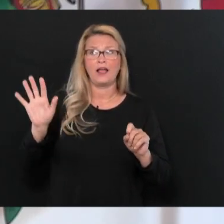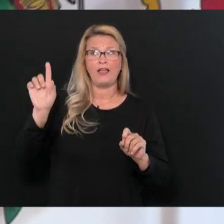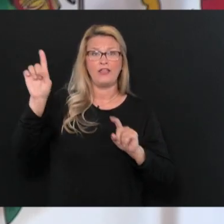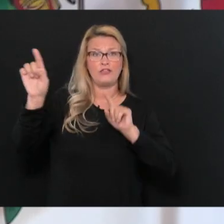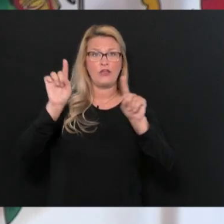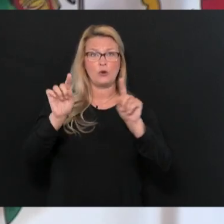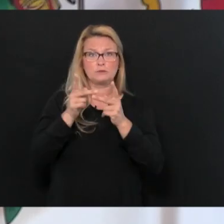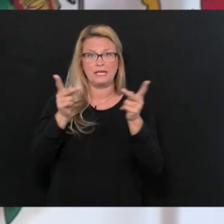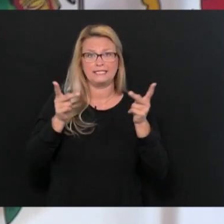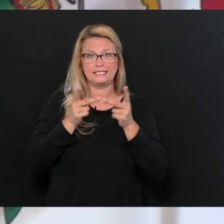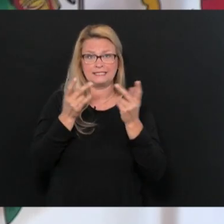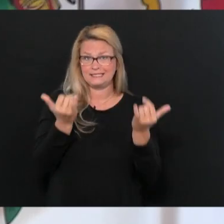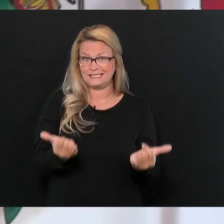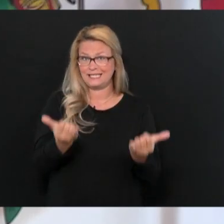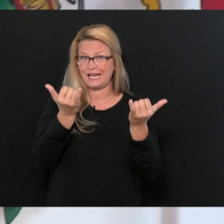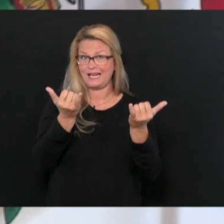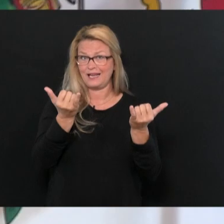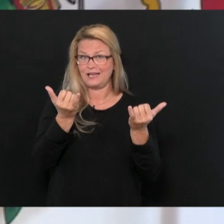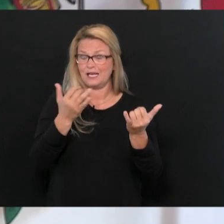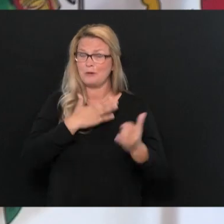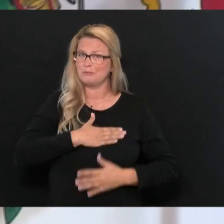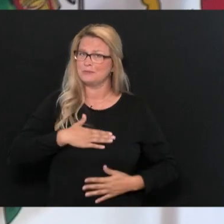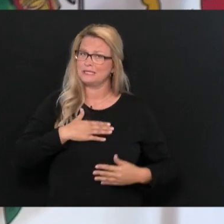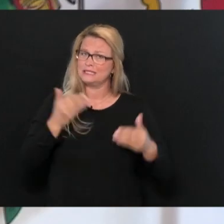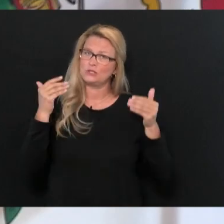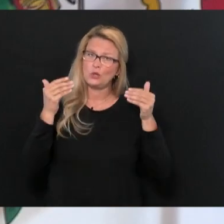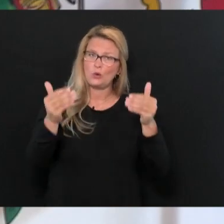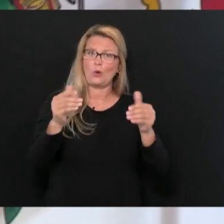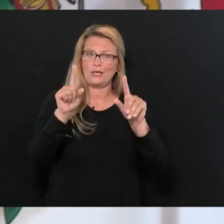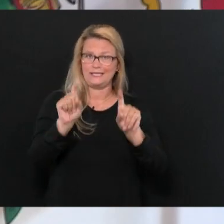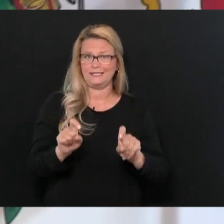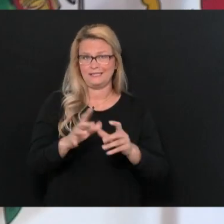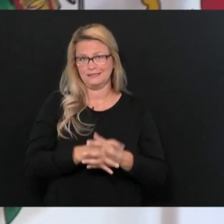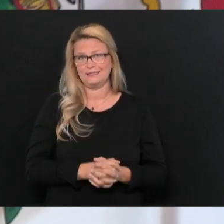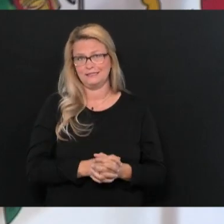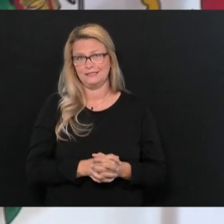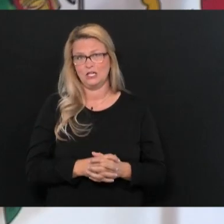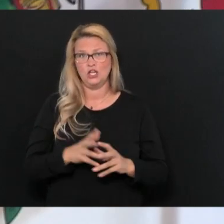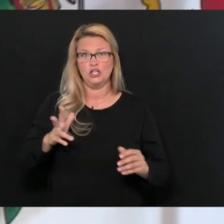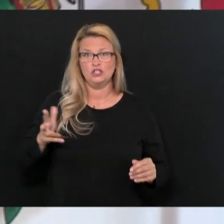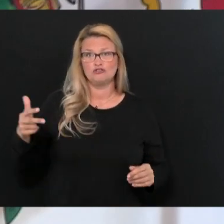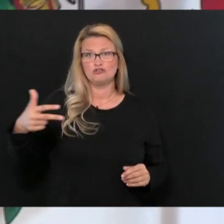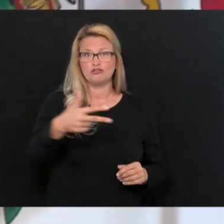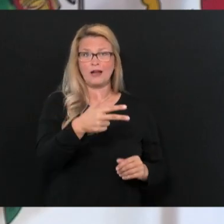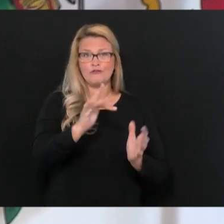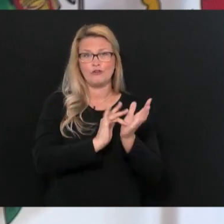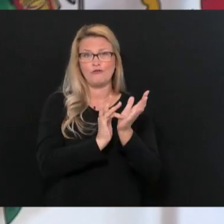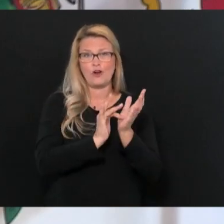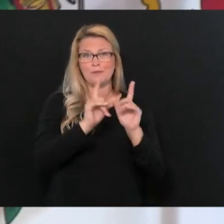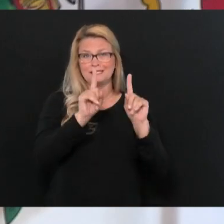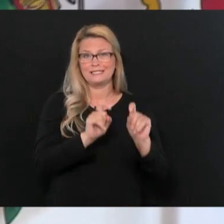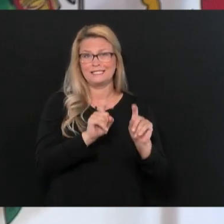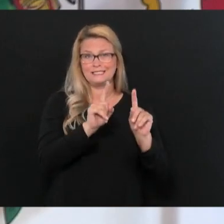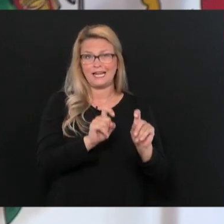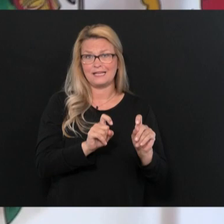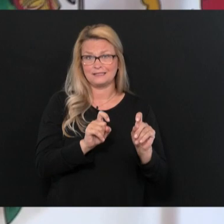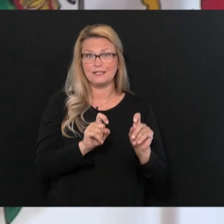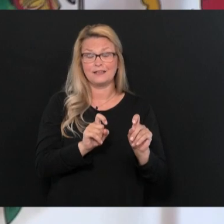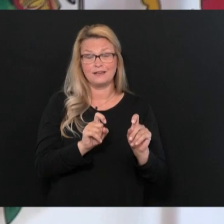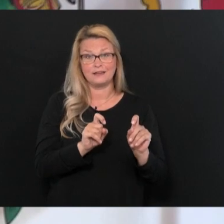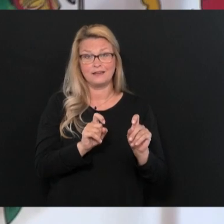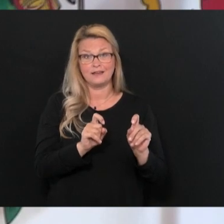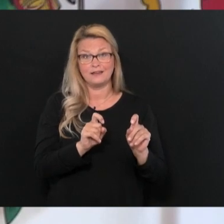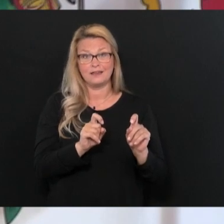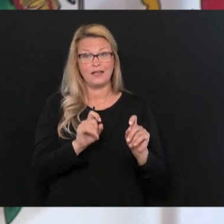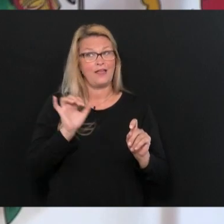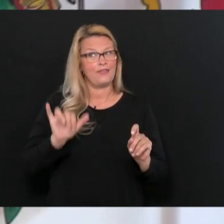counties today. I encourage everyone to go do that. Our drive-through pharmacy testing as a part of this has been